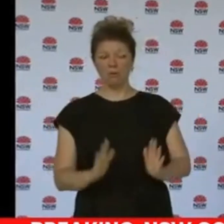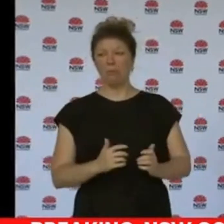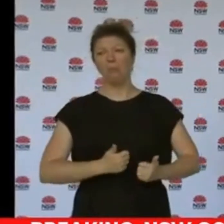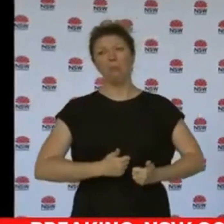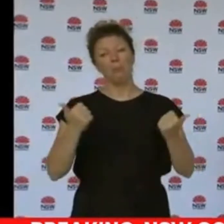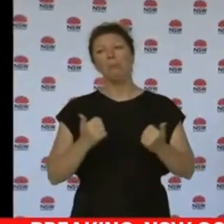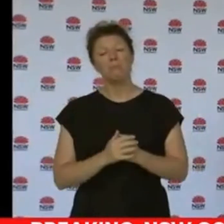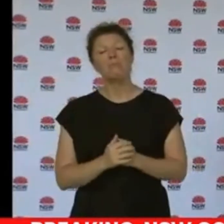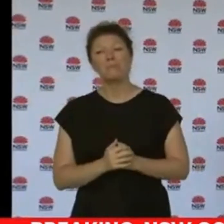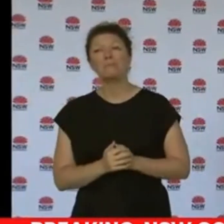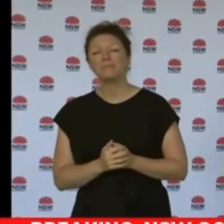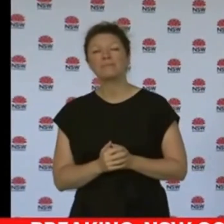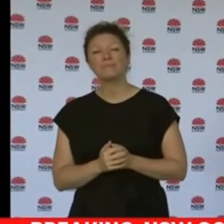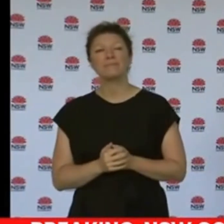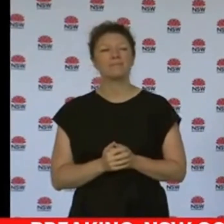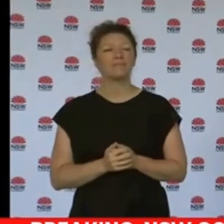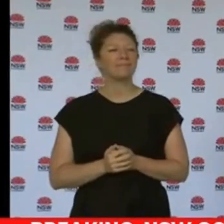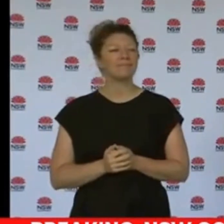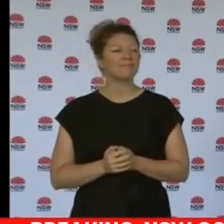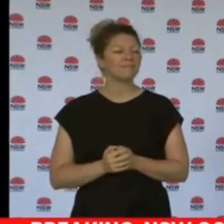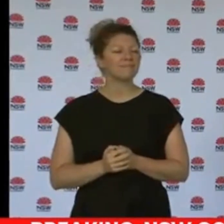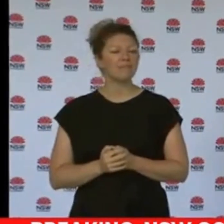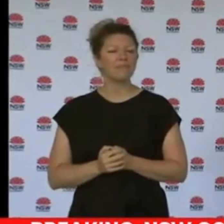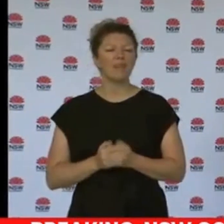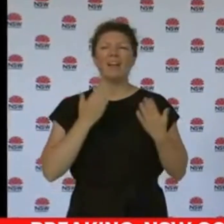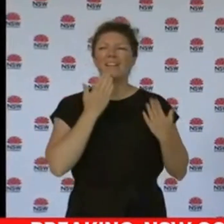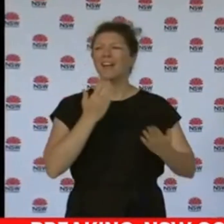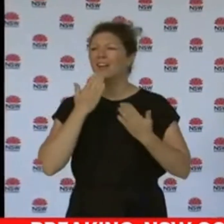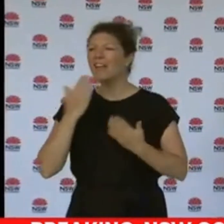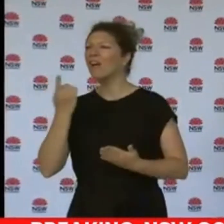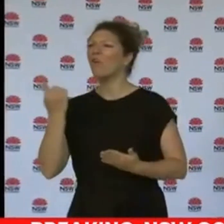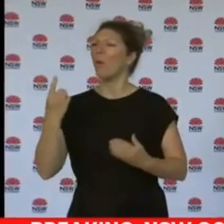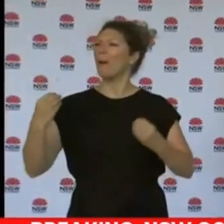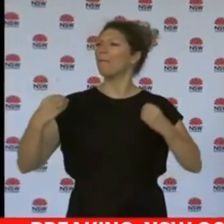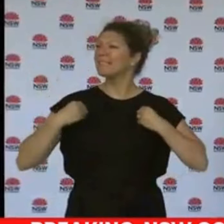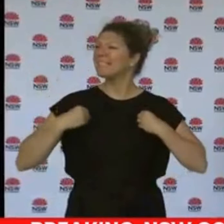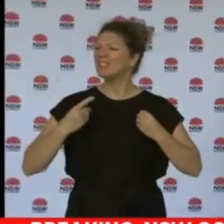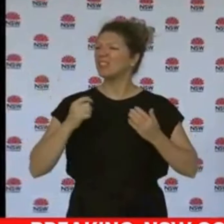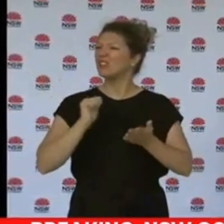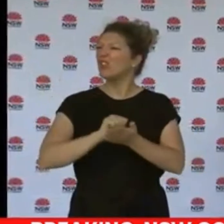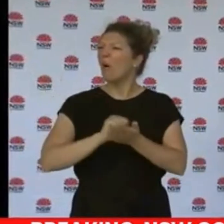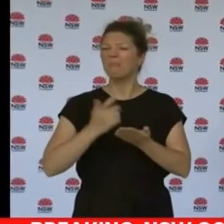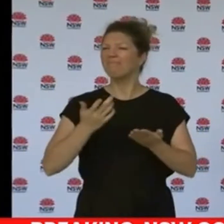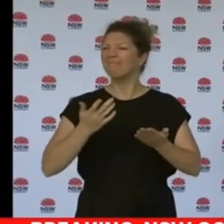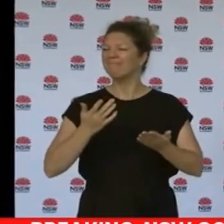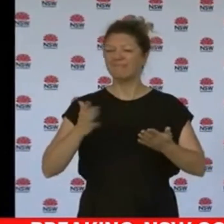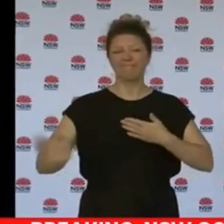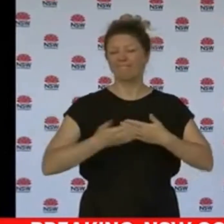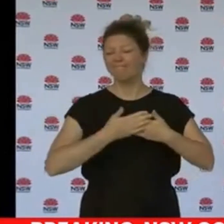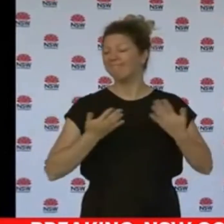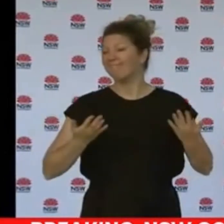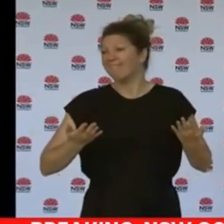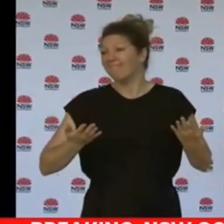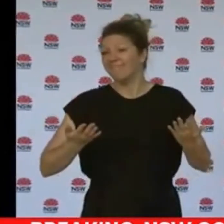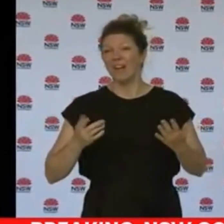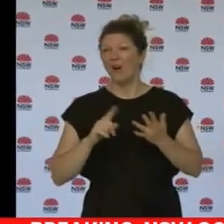is pleasing for the community at this point in time. Again, to all the businesses, to the community members who made sacrifices during a time